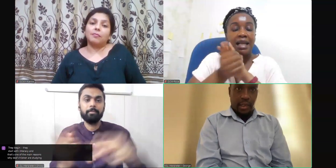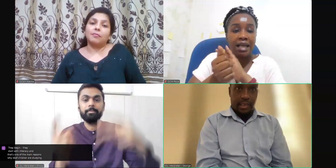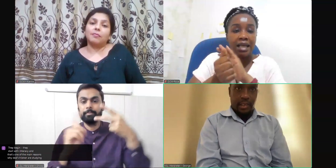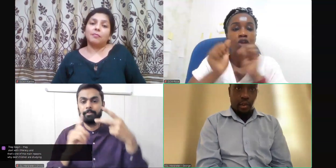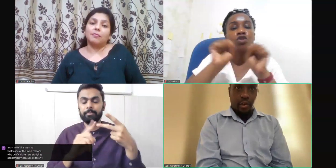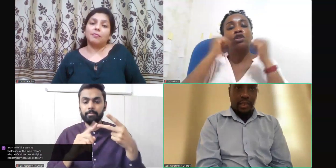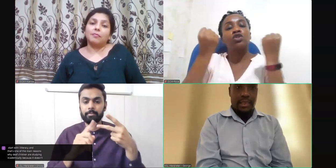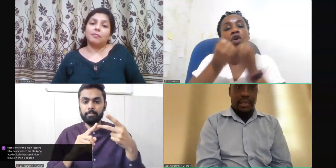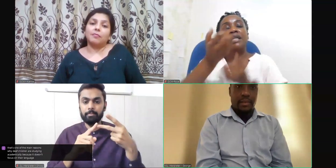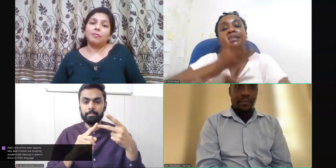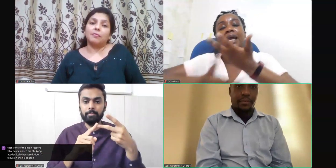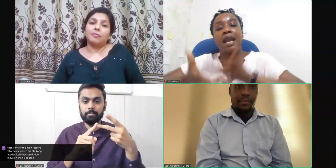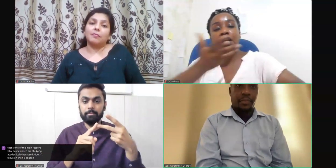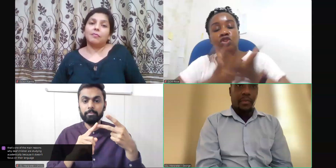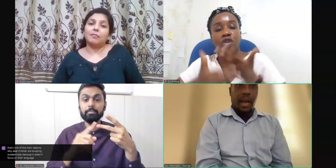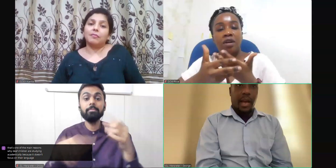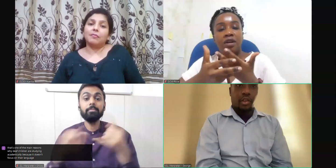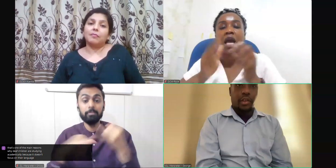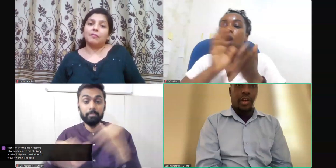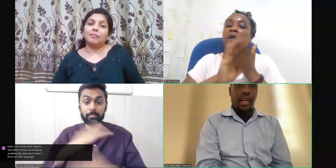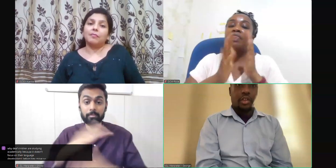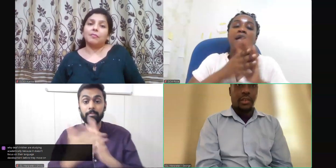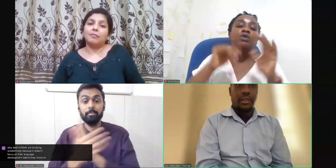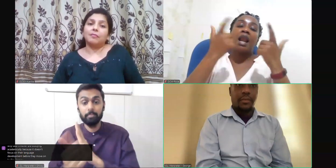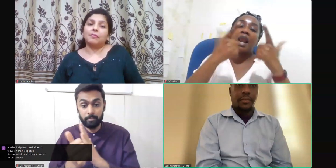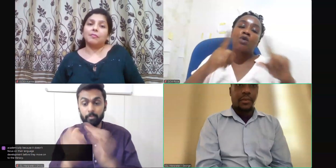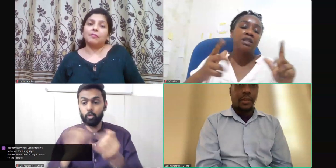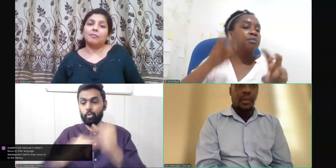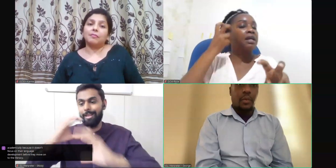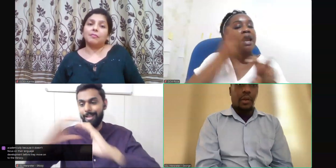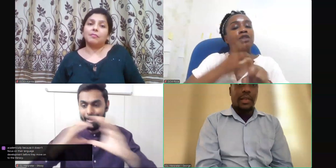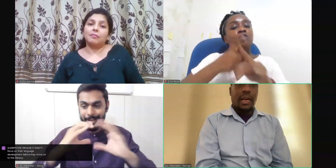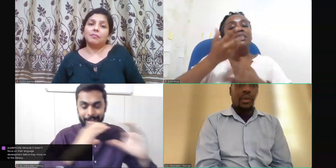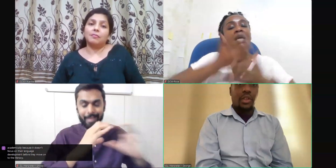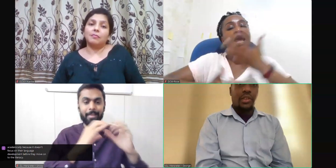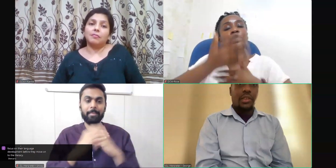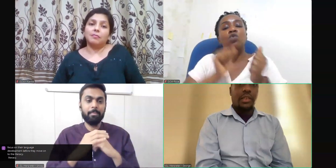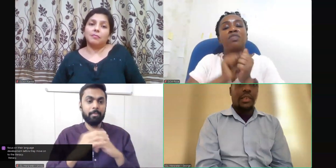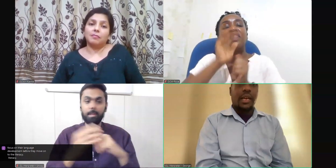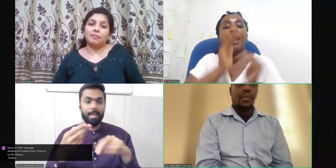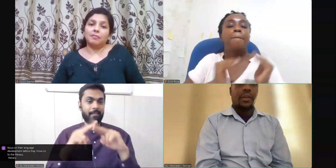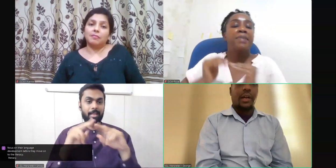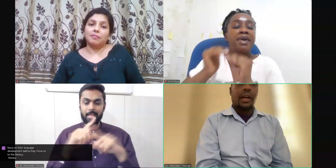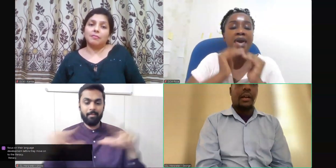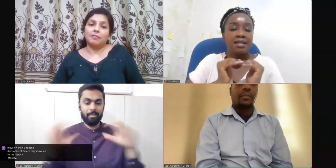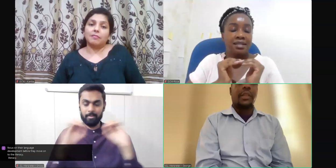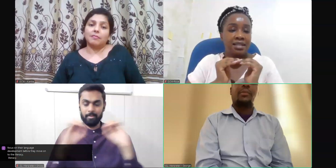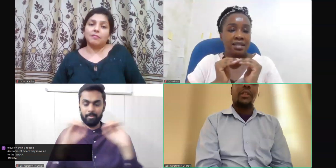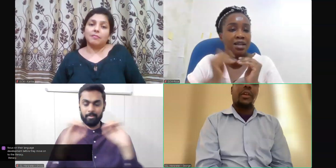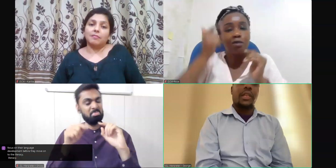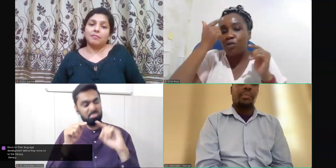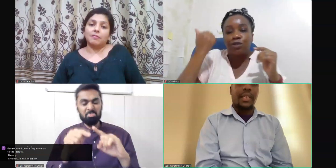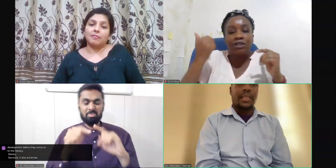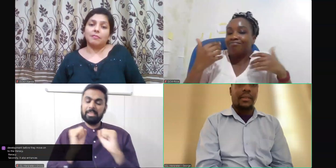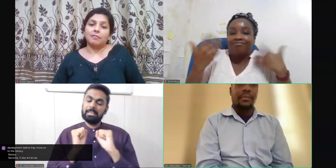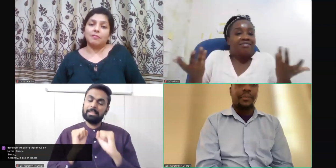also enhances social skills, social interactions. Without the language, it is hard for them to